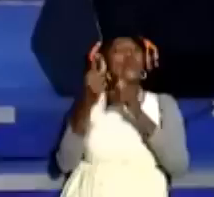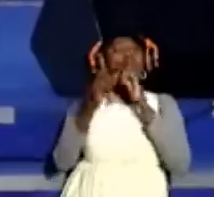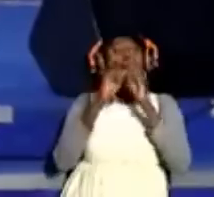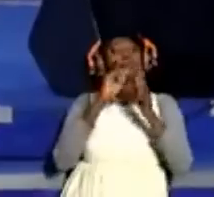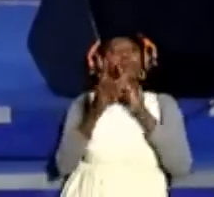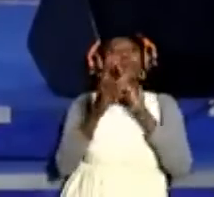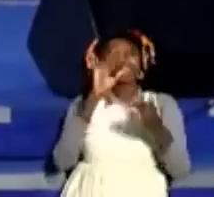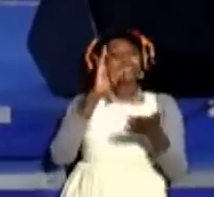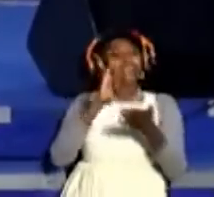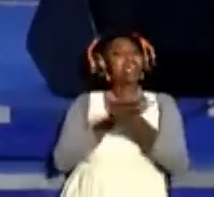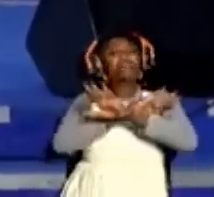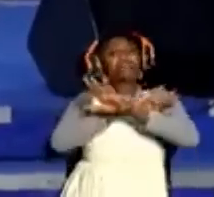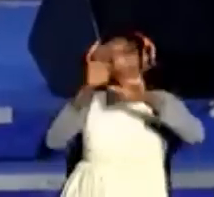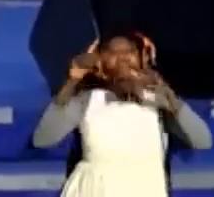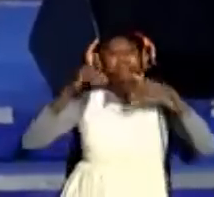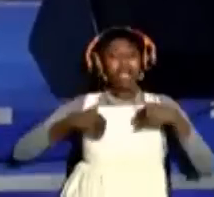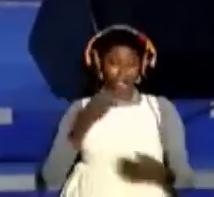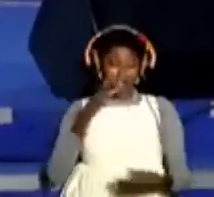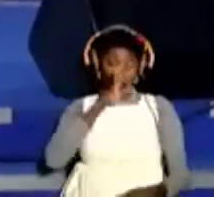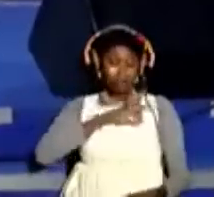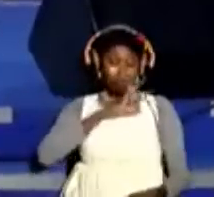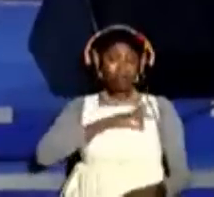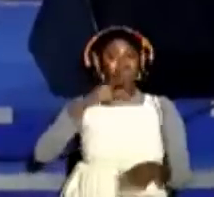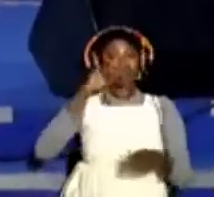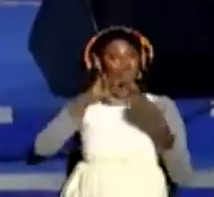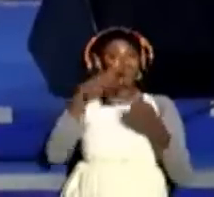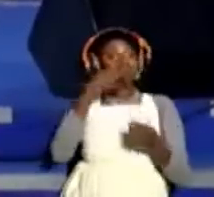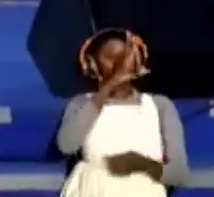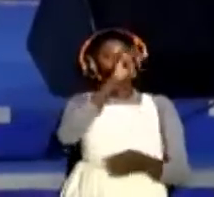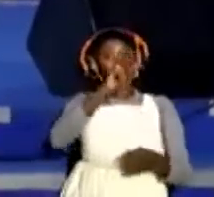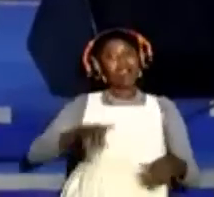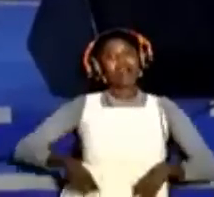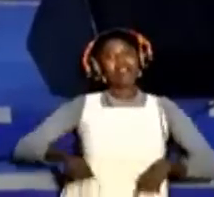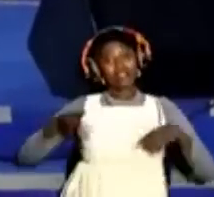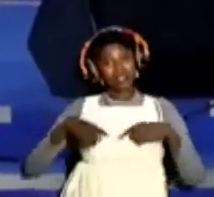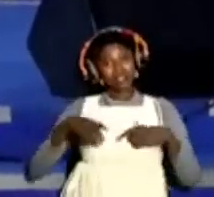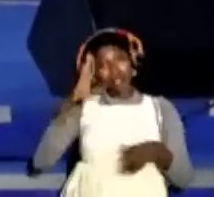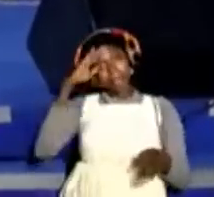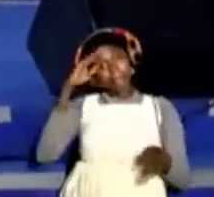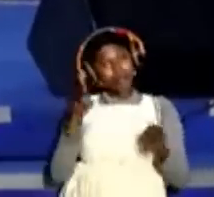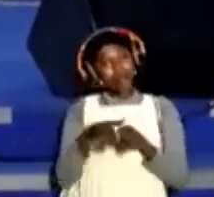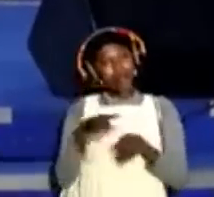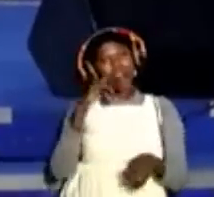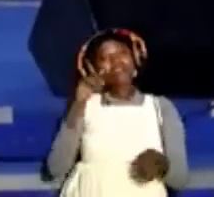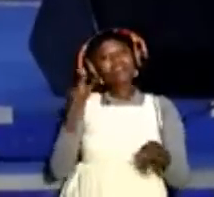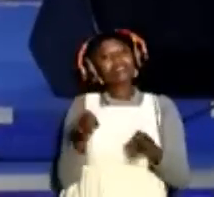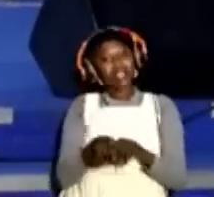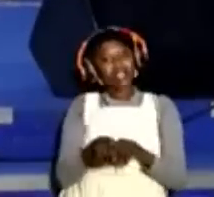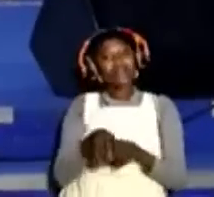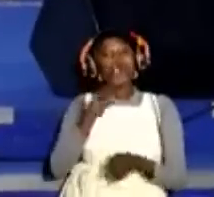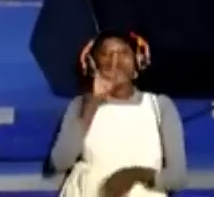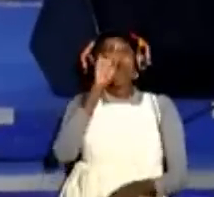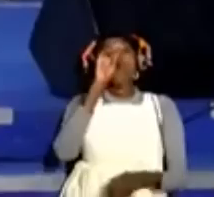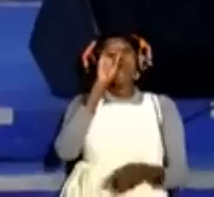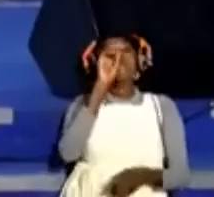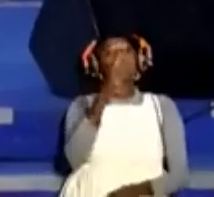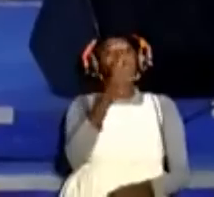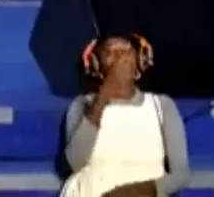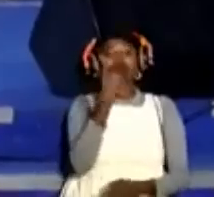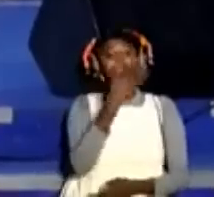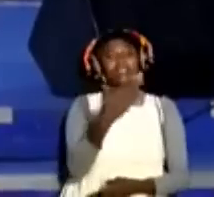that has no bearing with their lives? Brothers and sisters, the first thing that I must